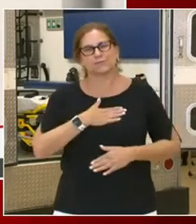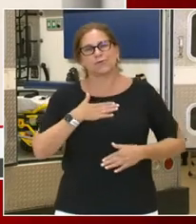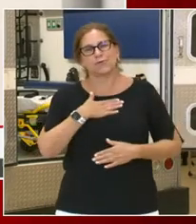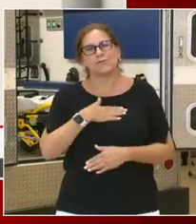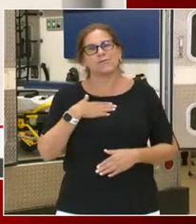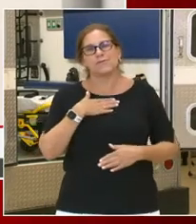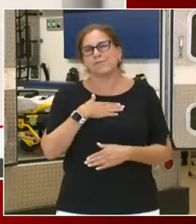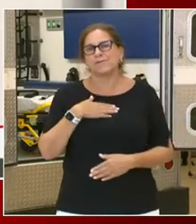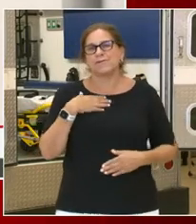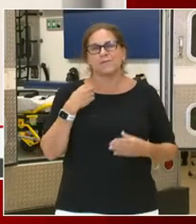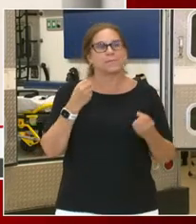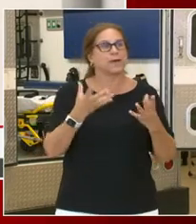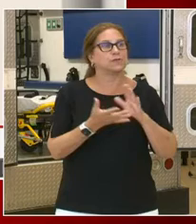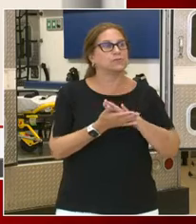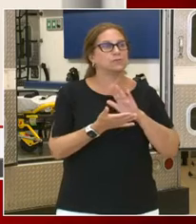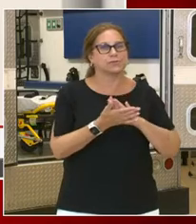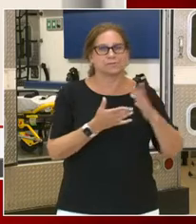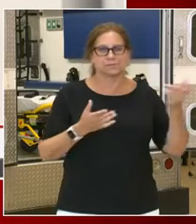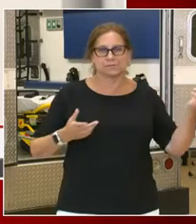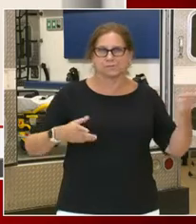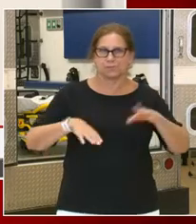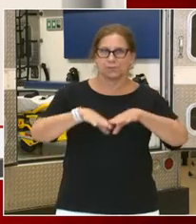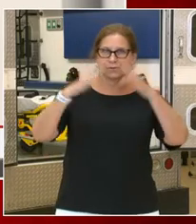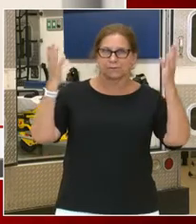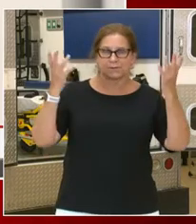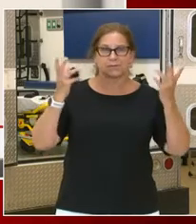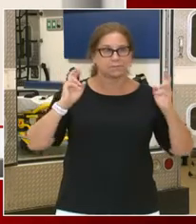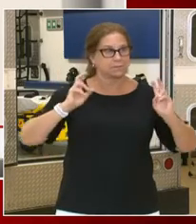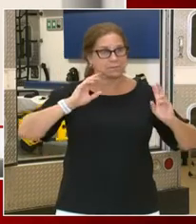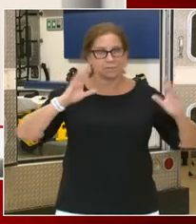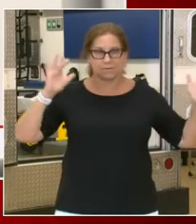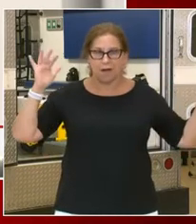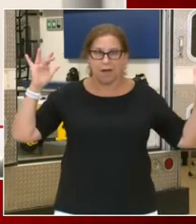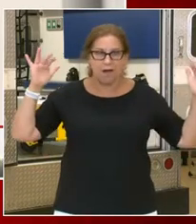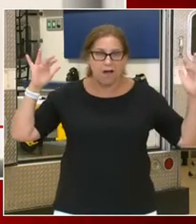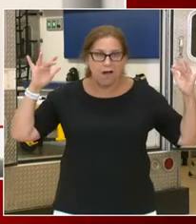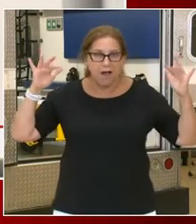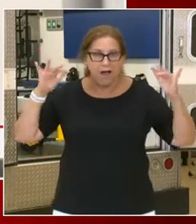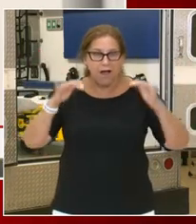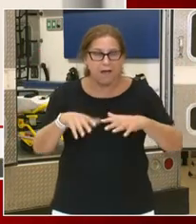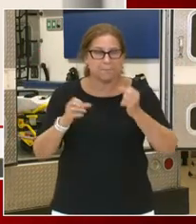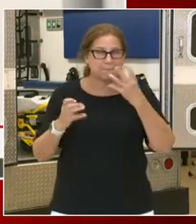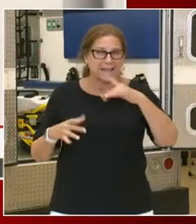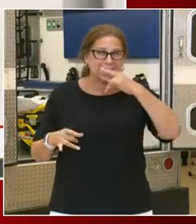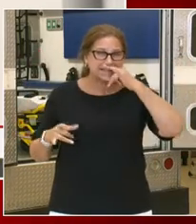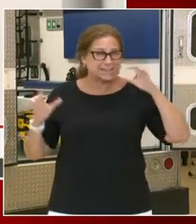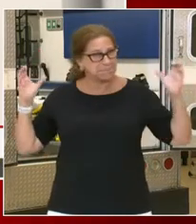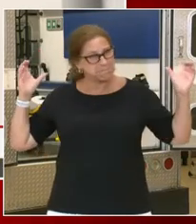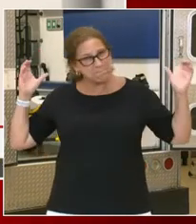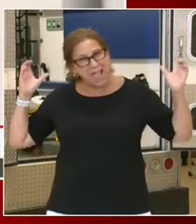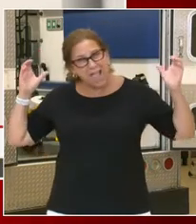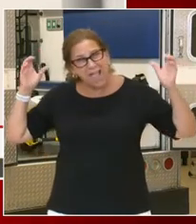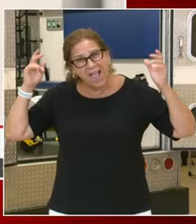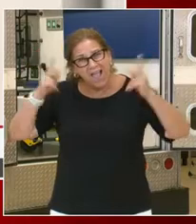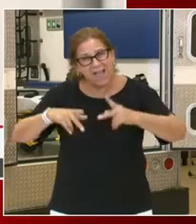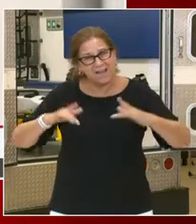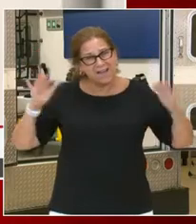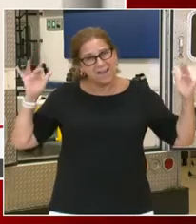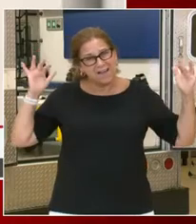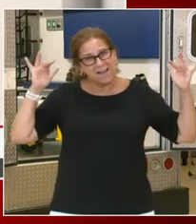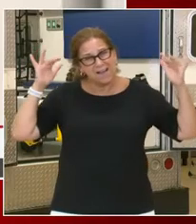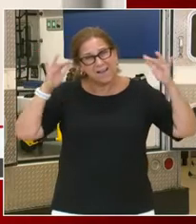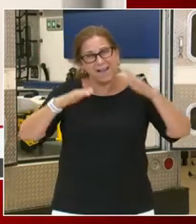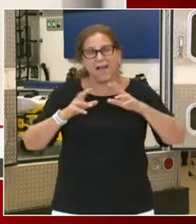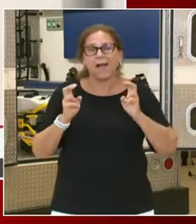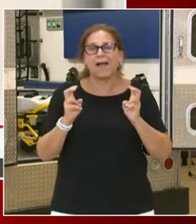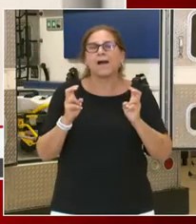semester. They brought them back this school year, and that is practice for putting the processes and all of the practices in